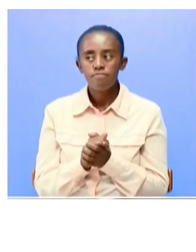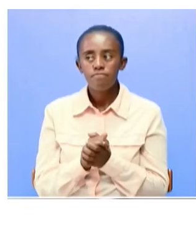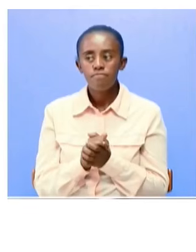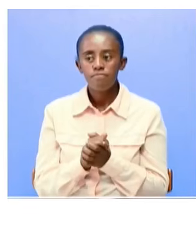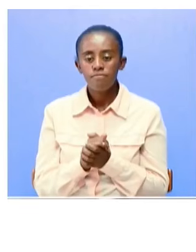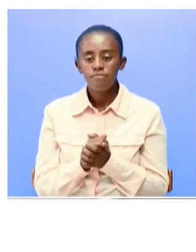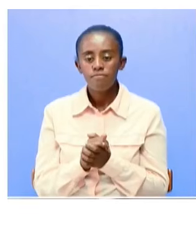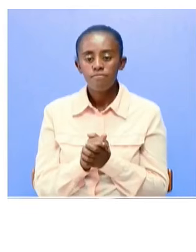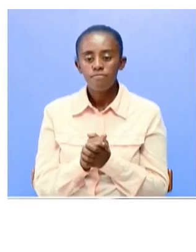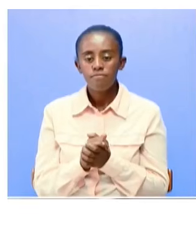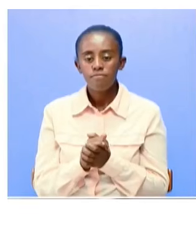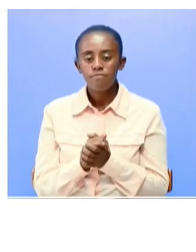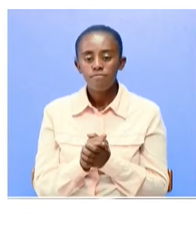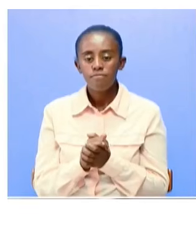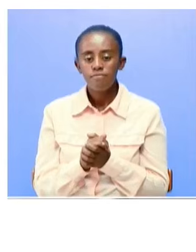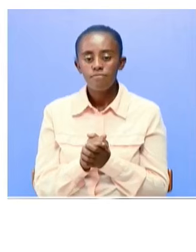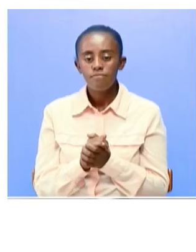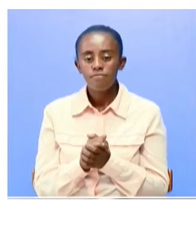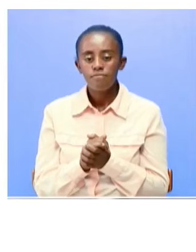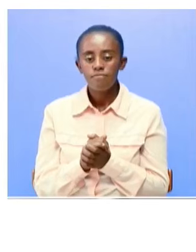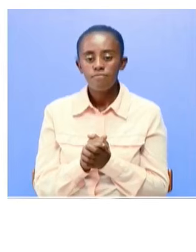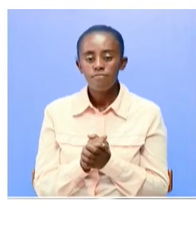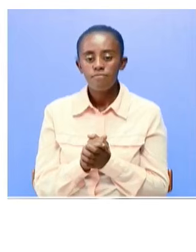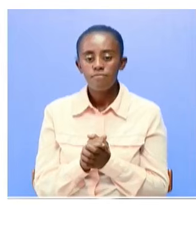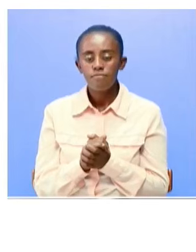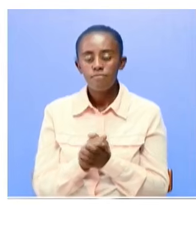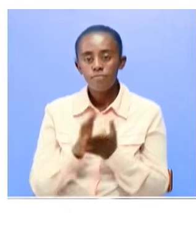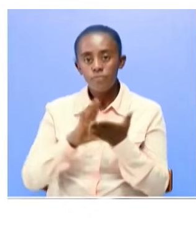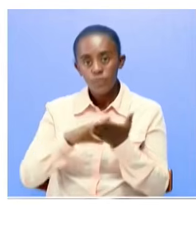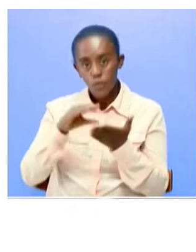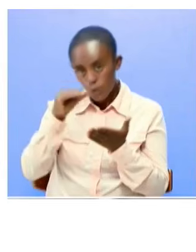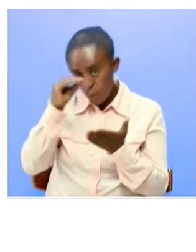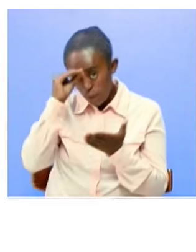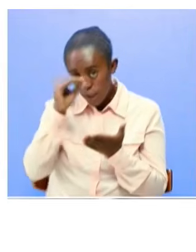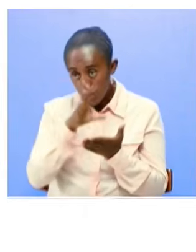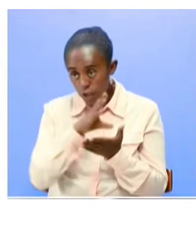Another one is about education and